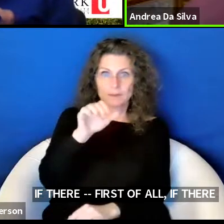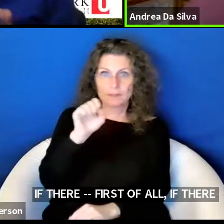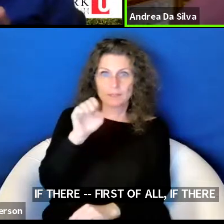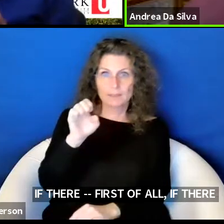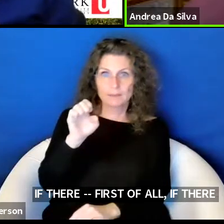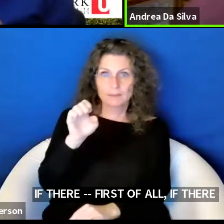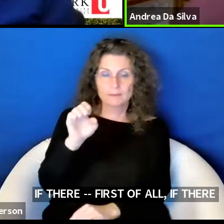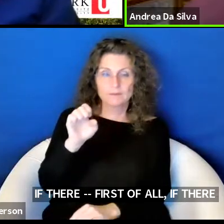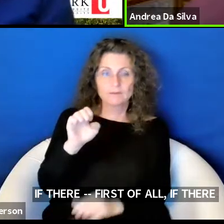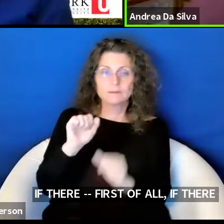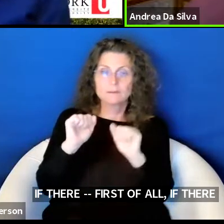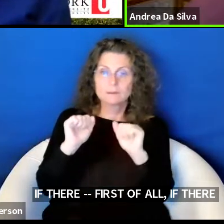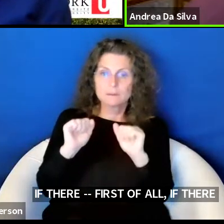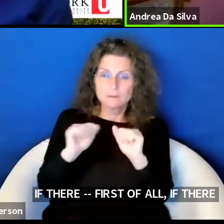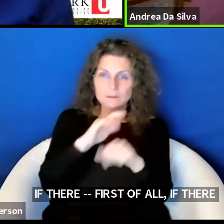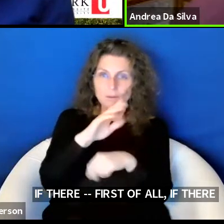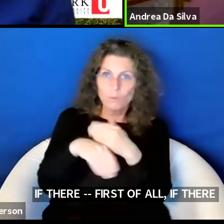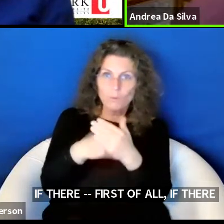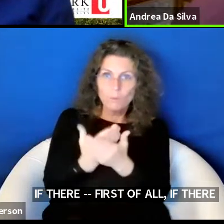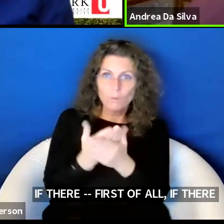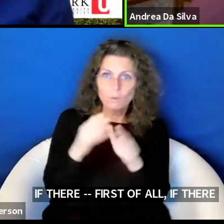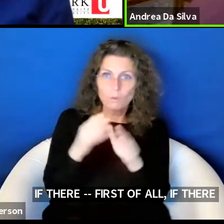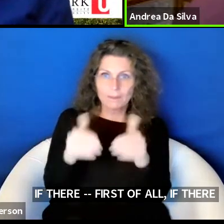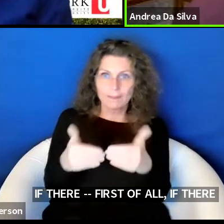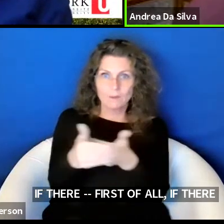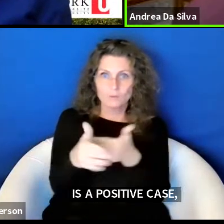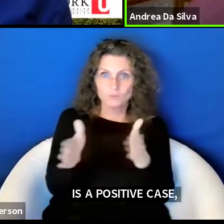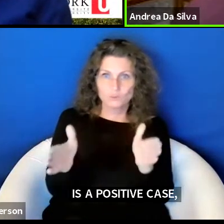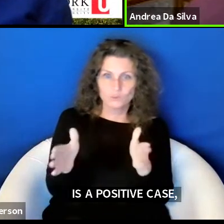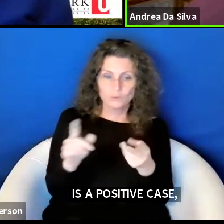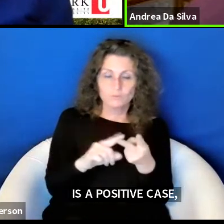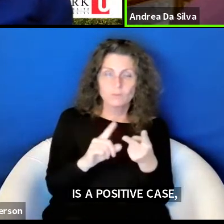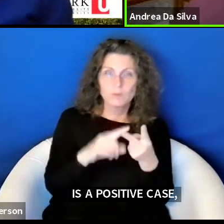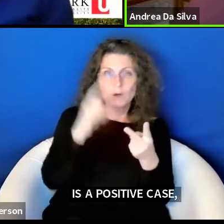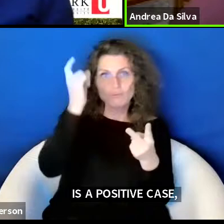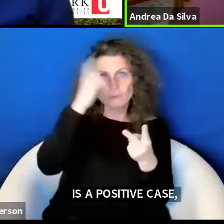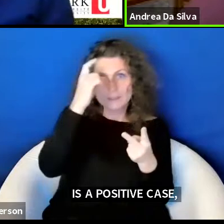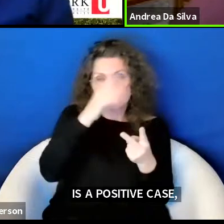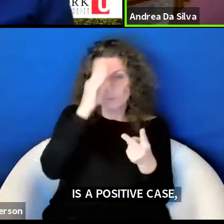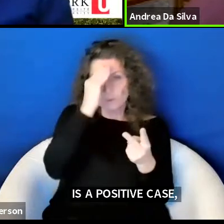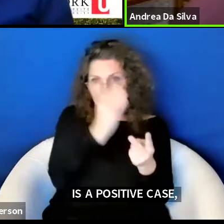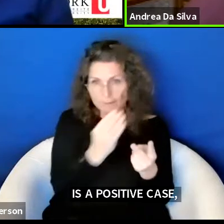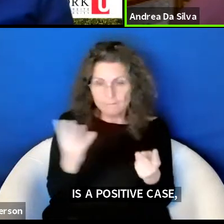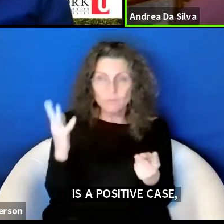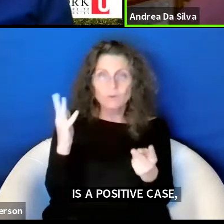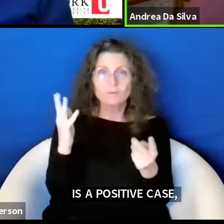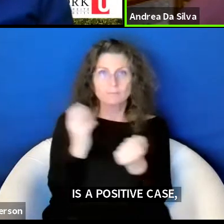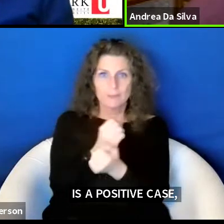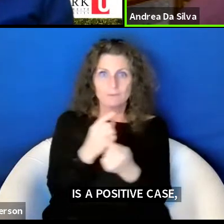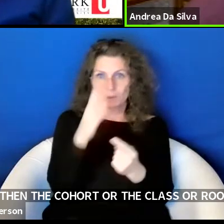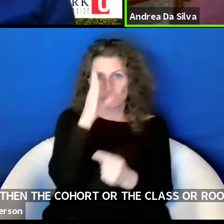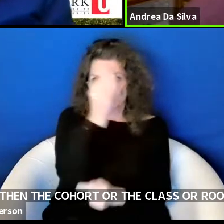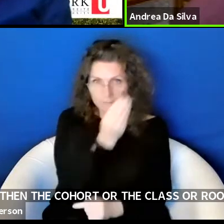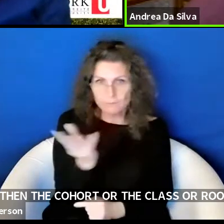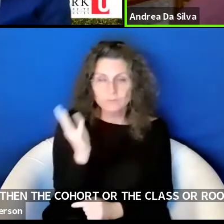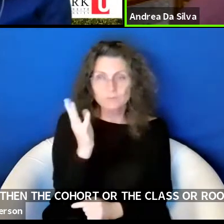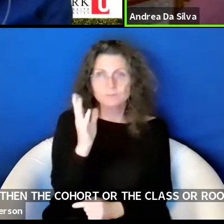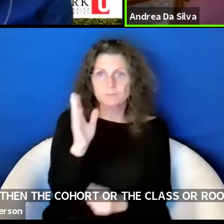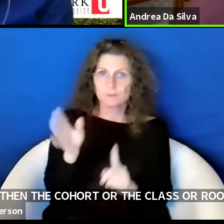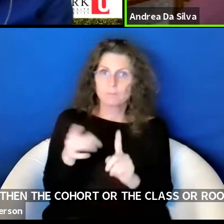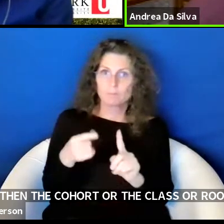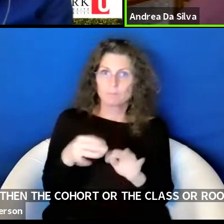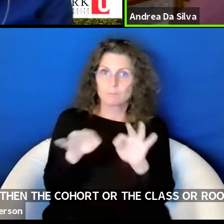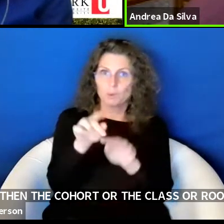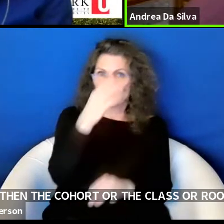cohort or the class or room or dormitory will be notified. So that's what you need to know.